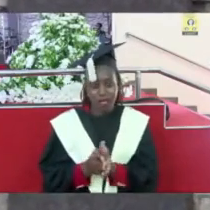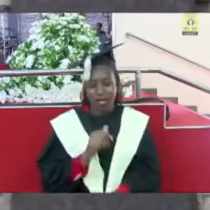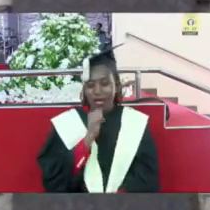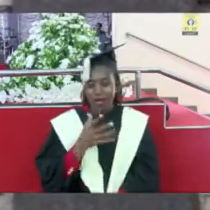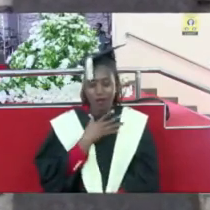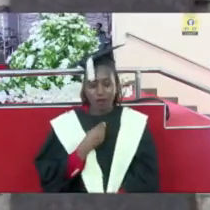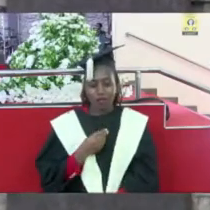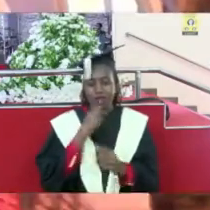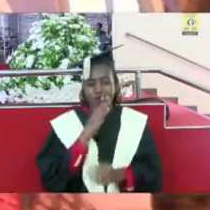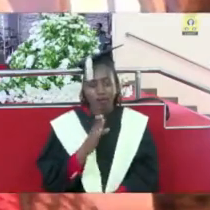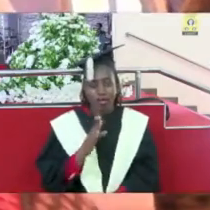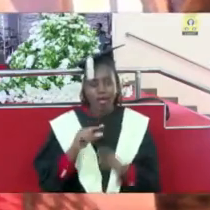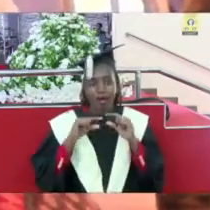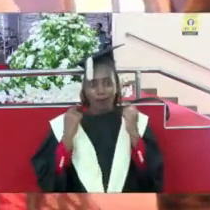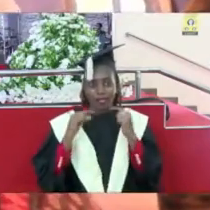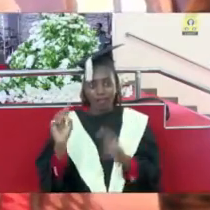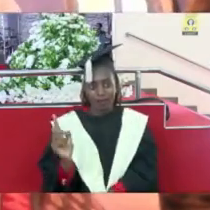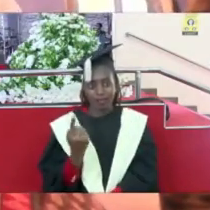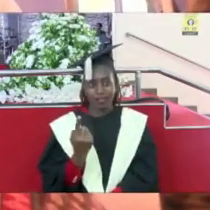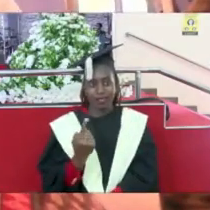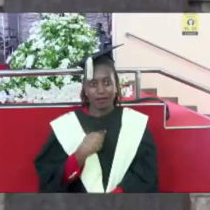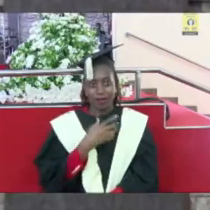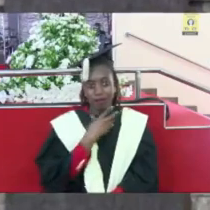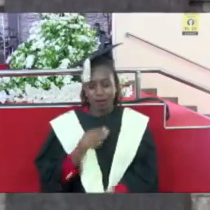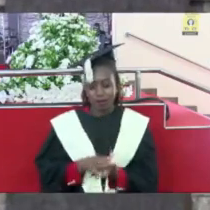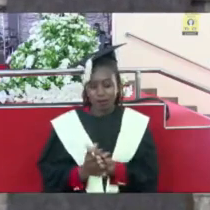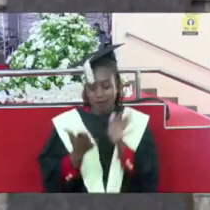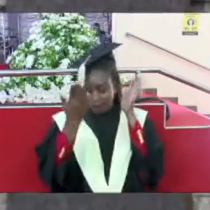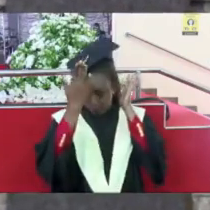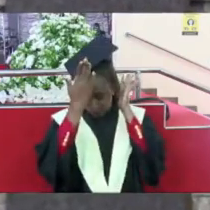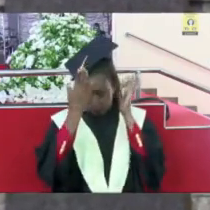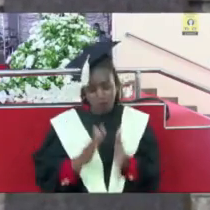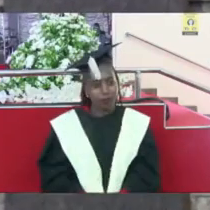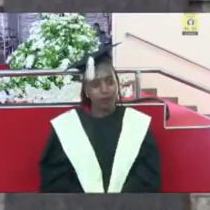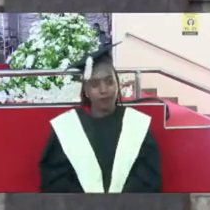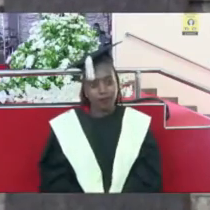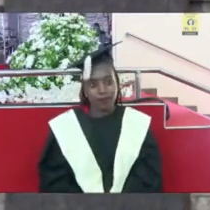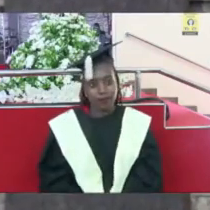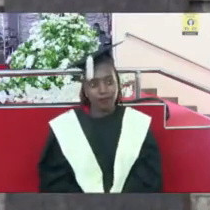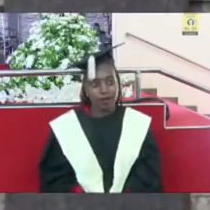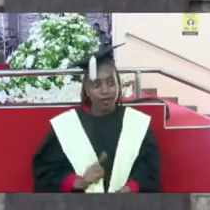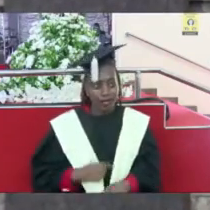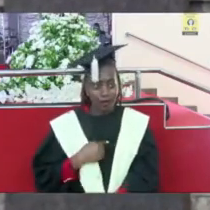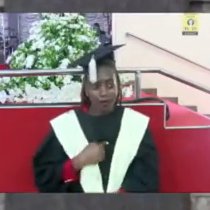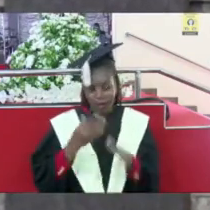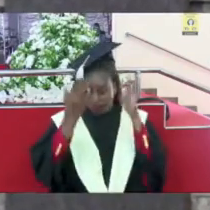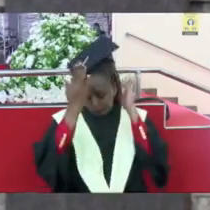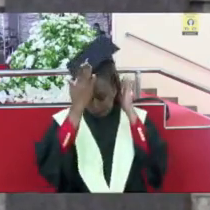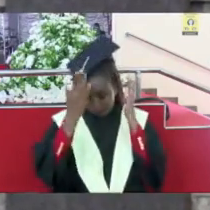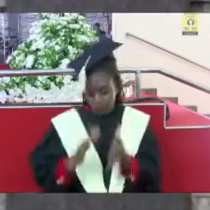nikuwe bishop. I become a bishop. Kwa sababu when I became a bishop I had a muso. Nalipokuwa askofu Yeah.